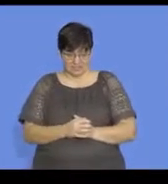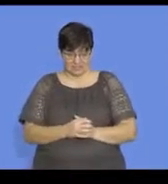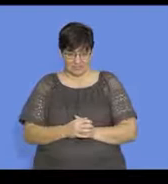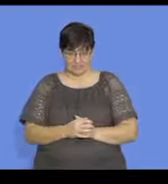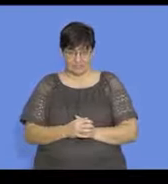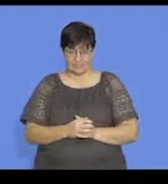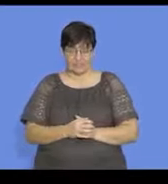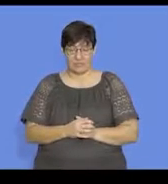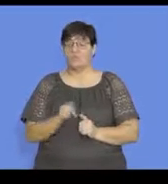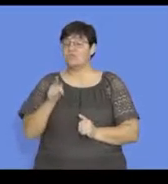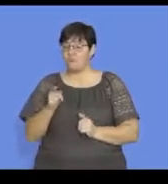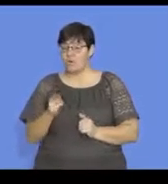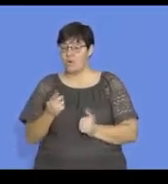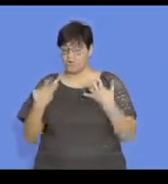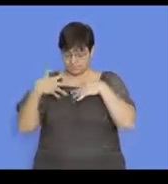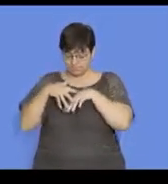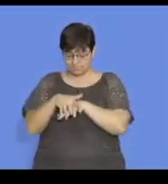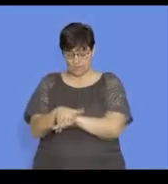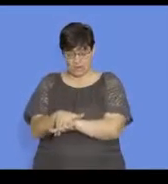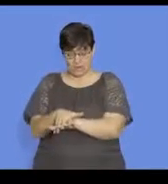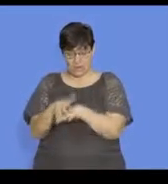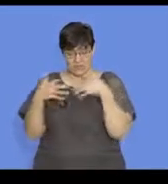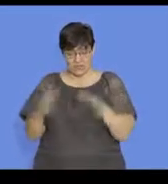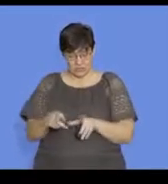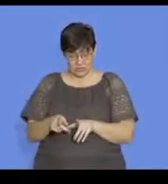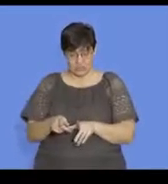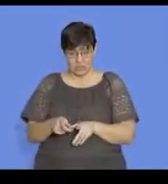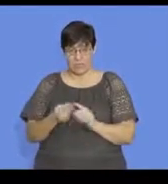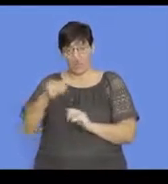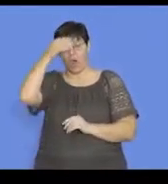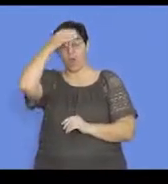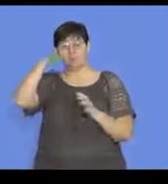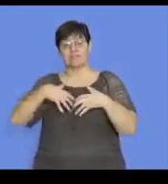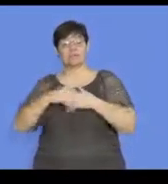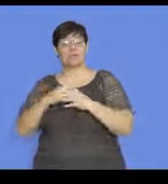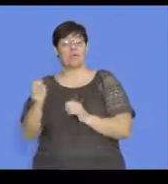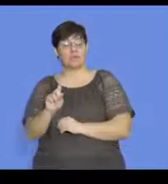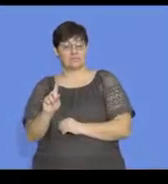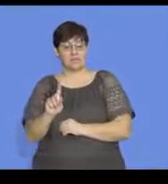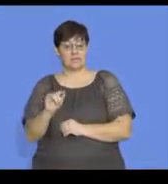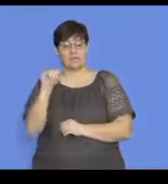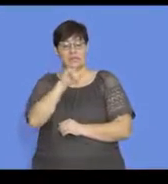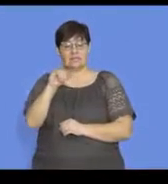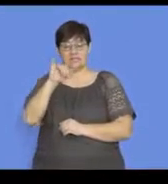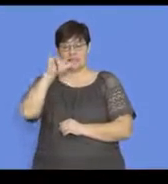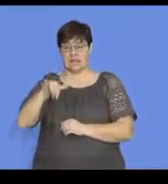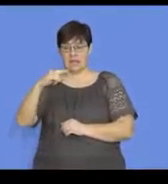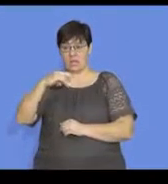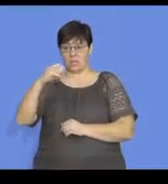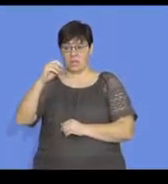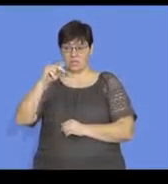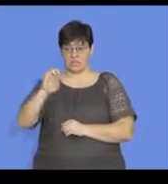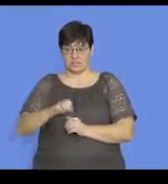female joins with the male, we have a concept called a zygote.